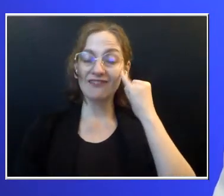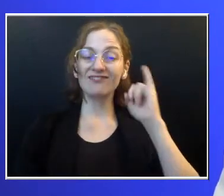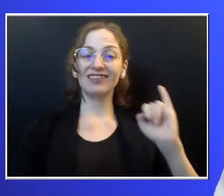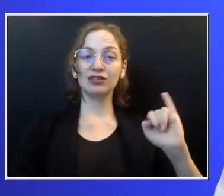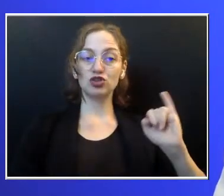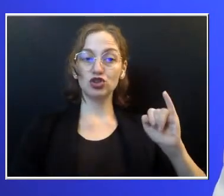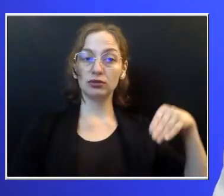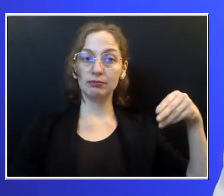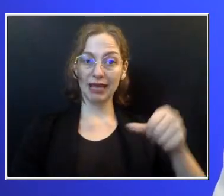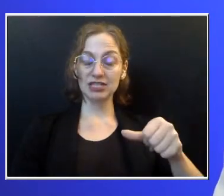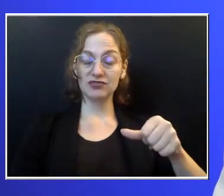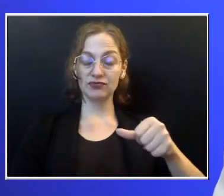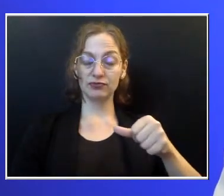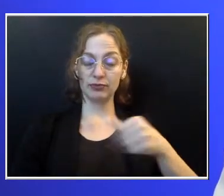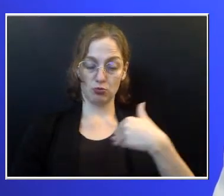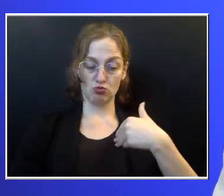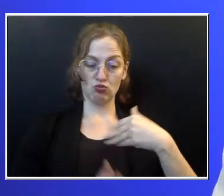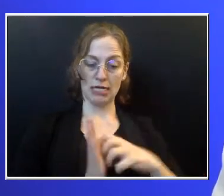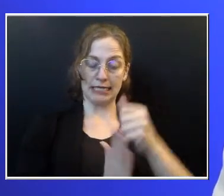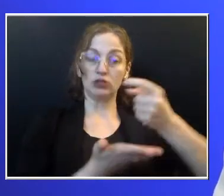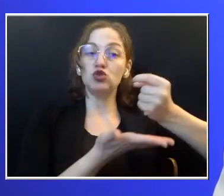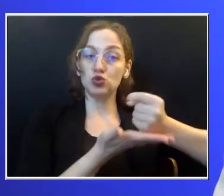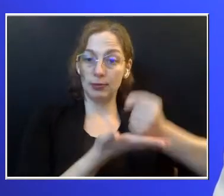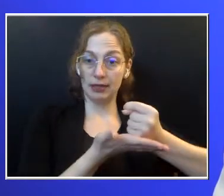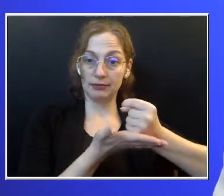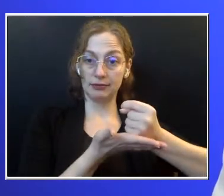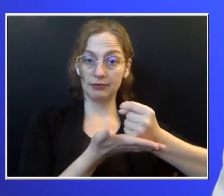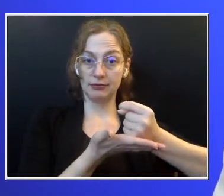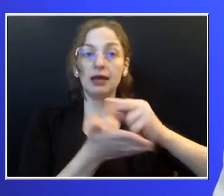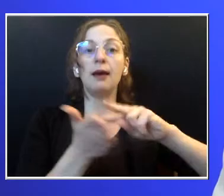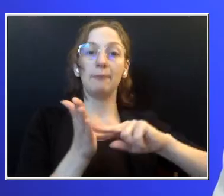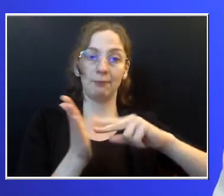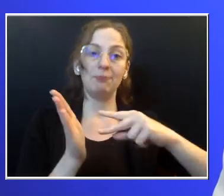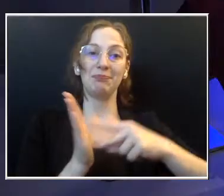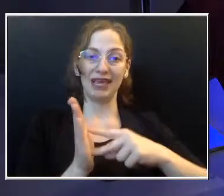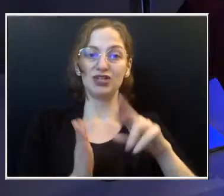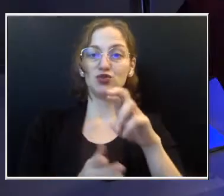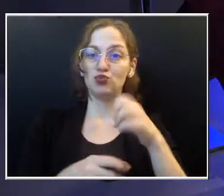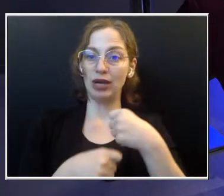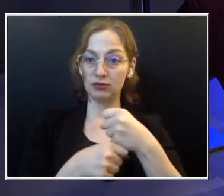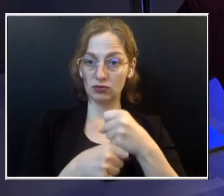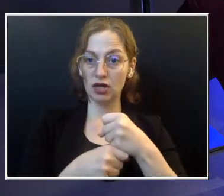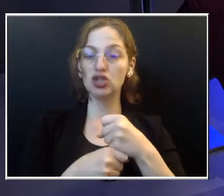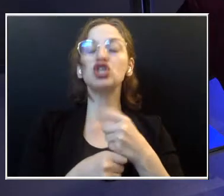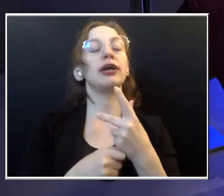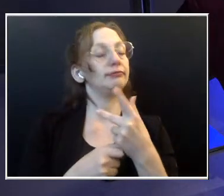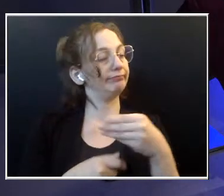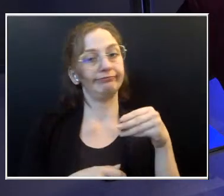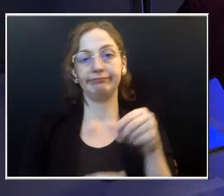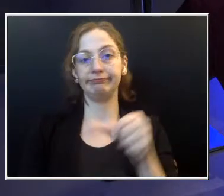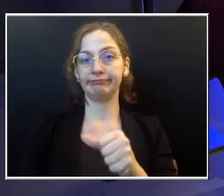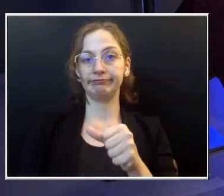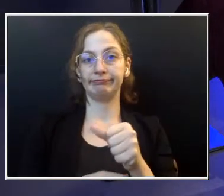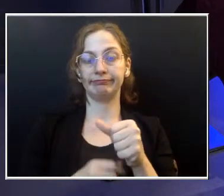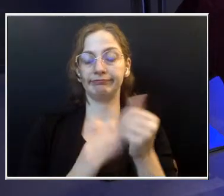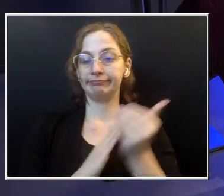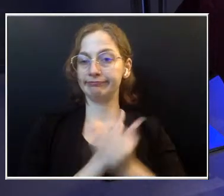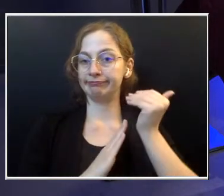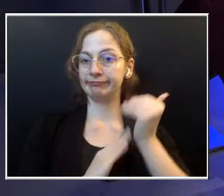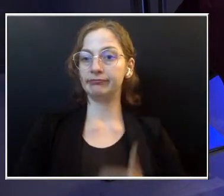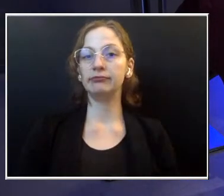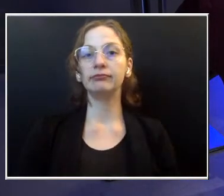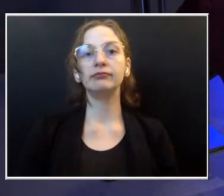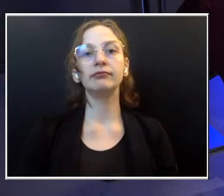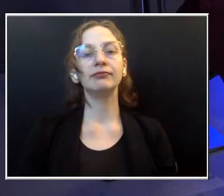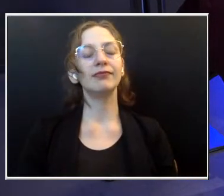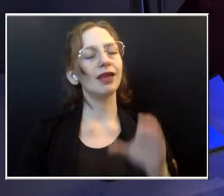breast cancer, then the reconstruction is covered as well. So Cammie had mentioned DEEP flap. So tell us a little bit